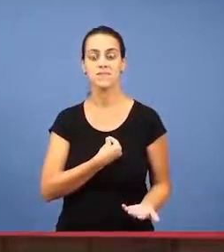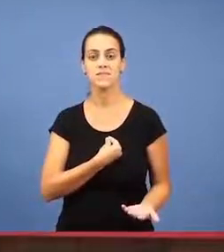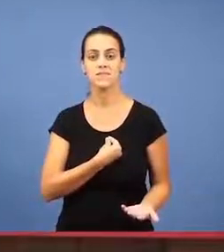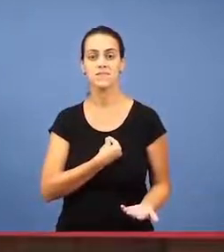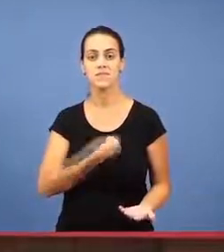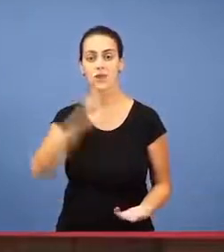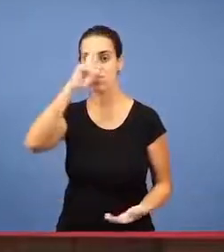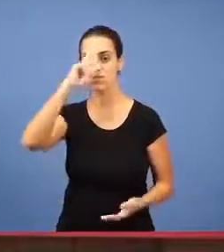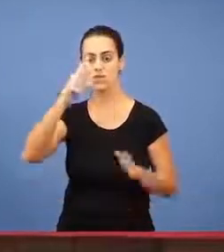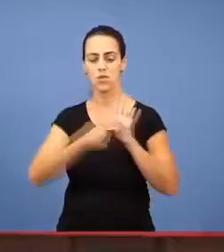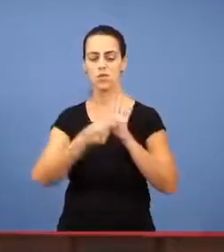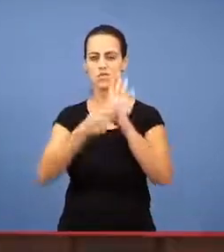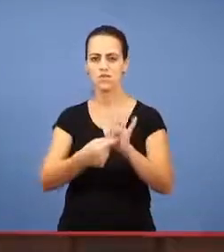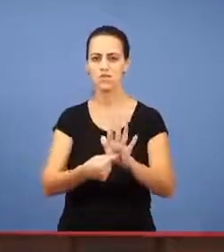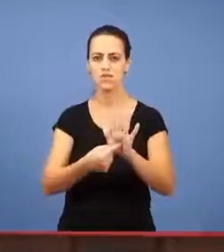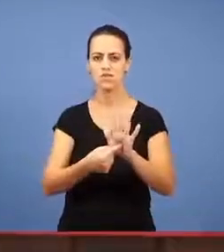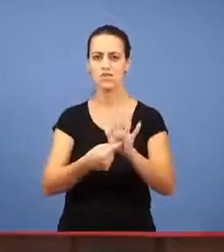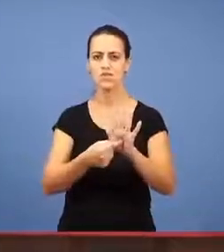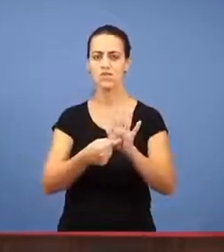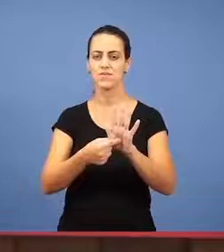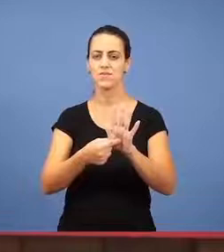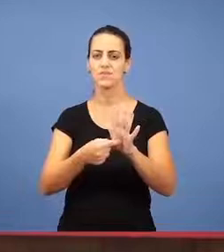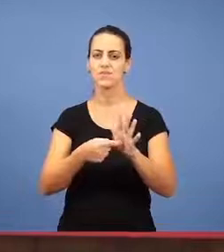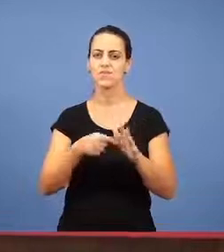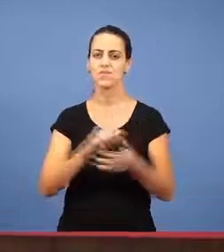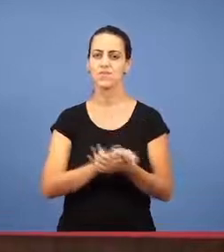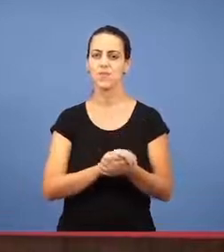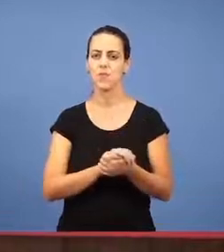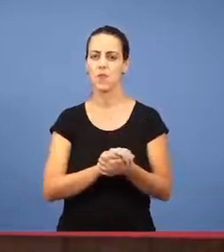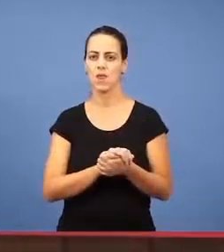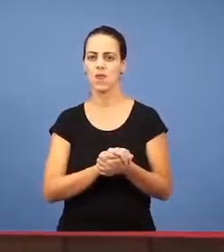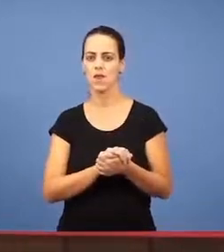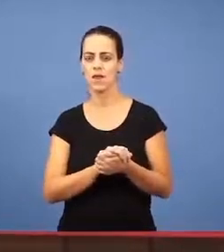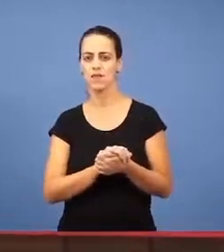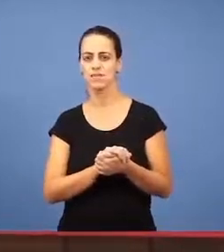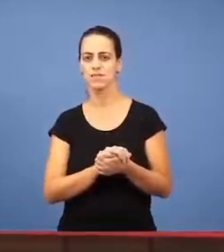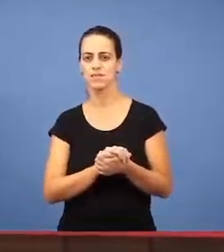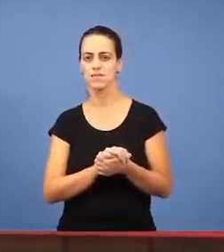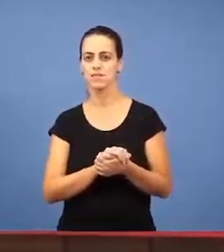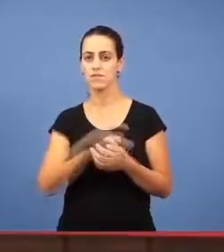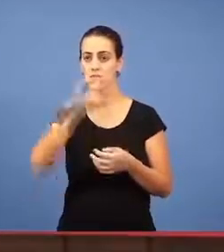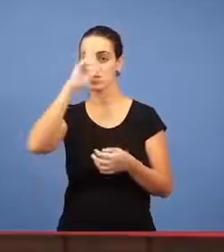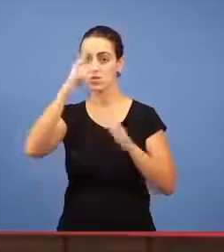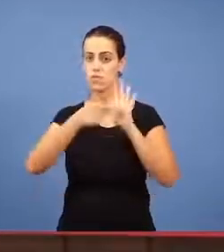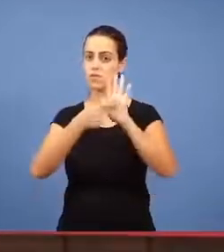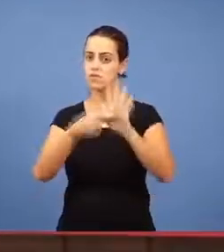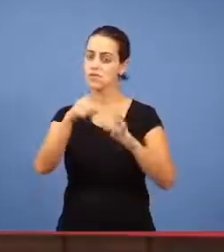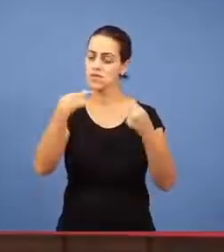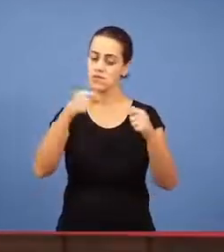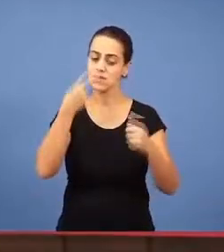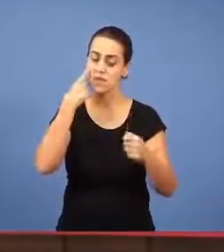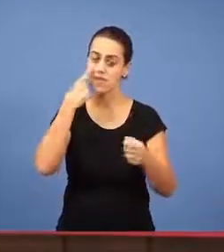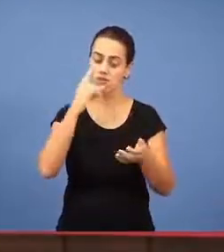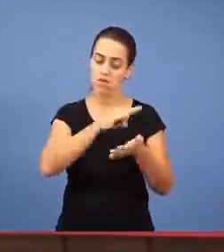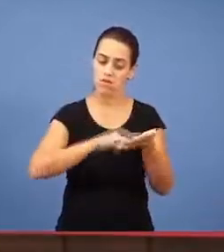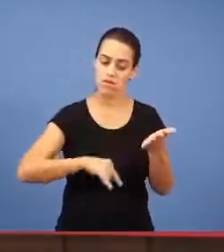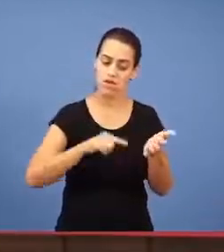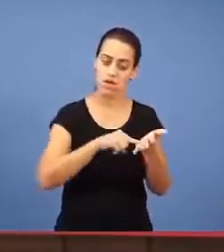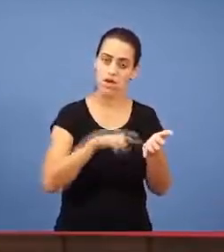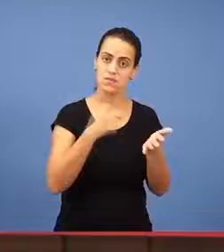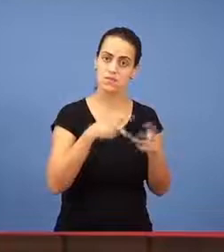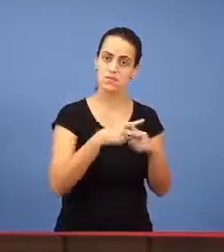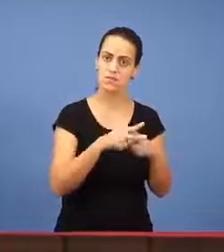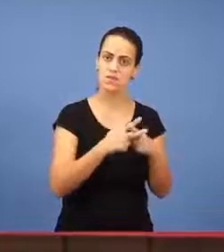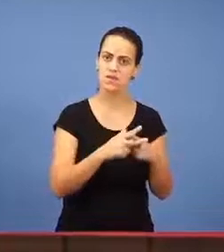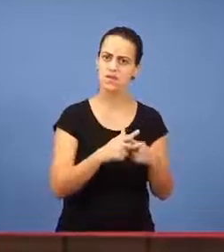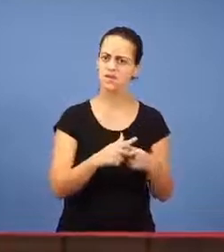to, you can sign that document. I live off of spiritual gifts. I have a contract that is